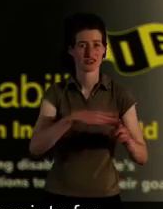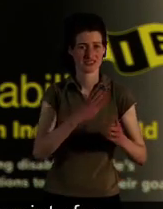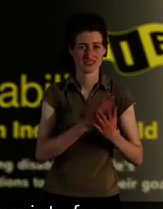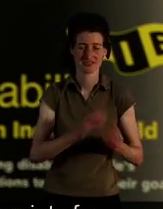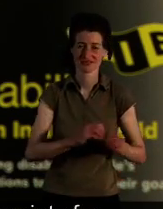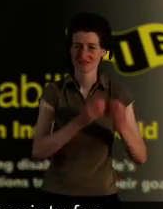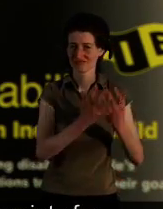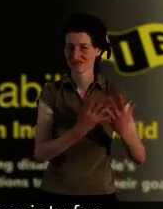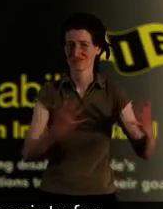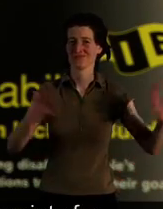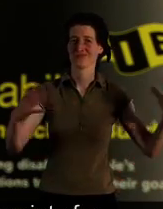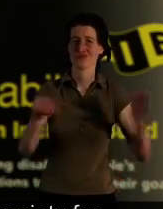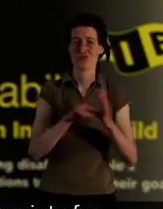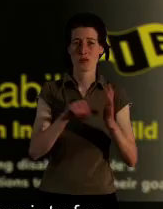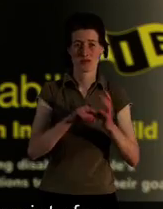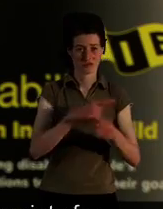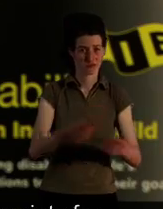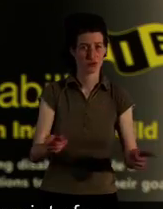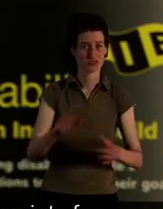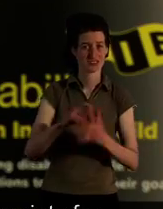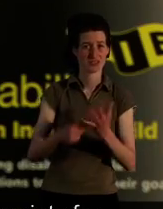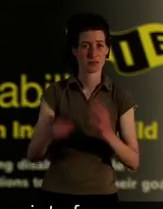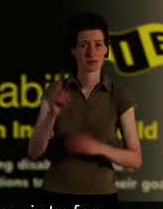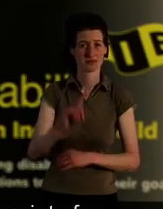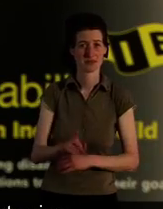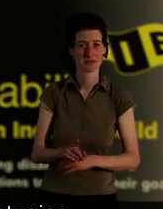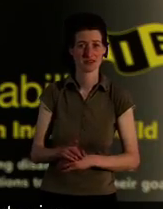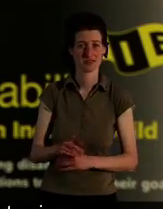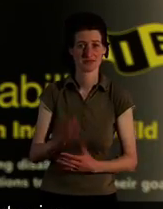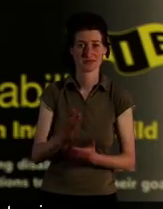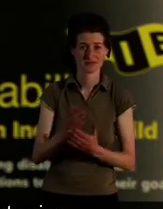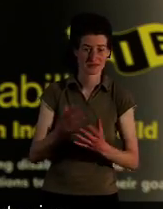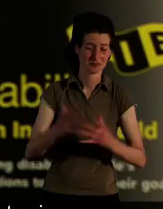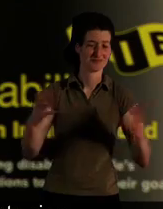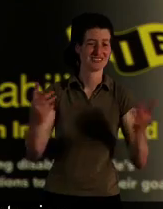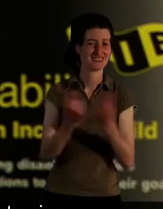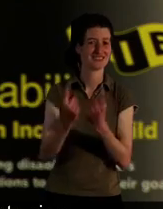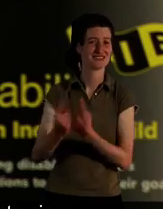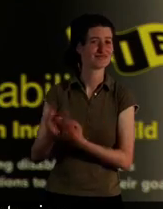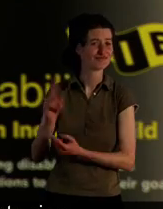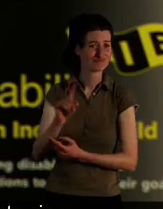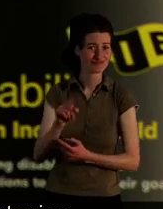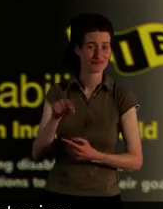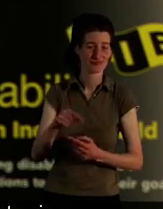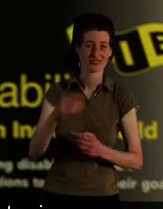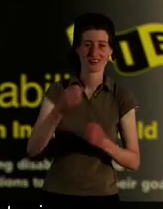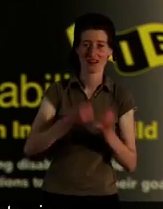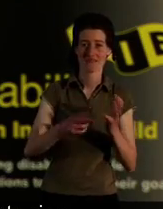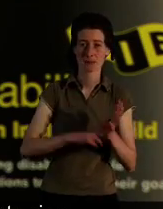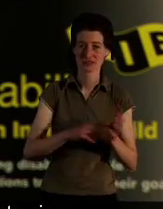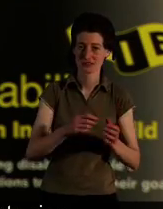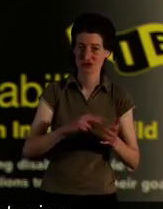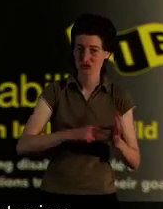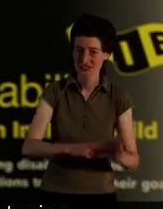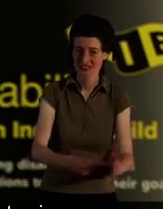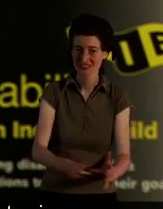are in society for disabled people, as in the kind of really big issues around government strategies, around